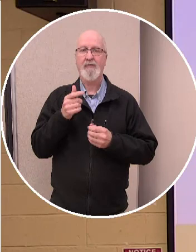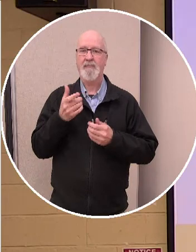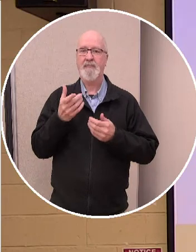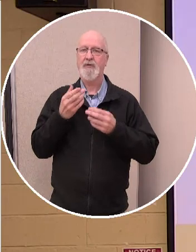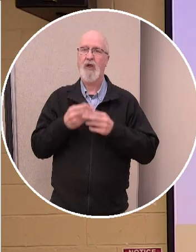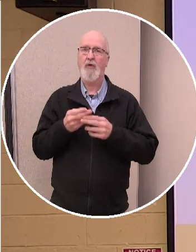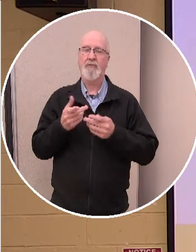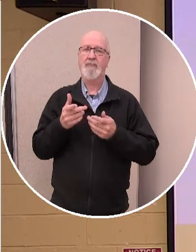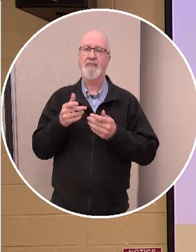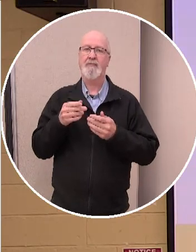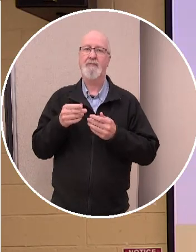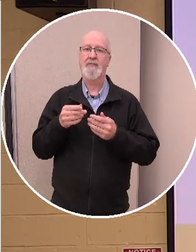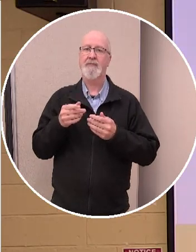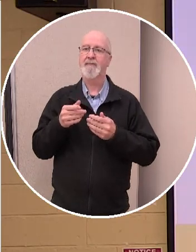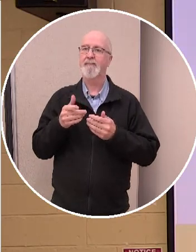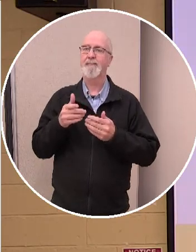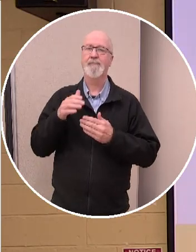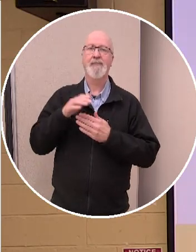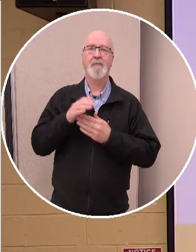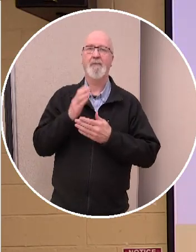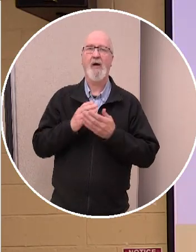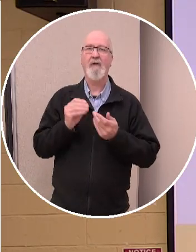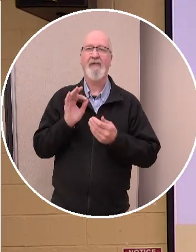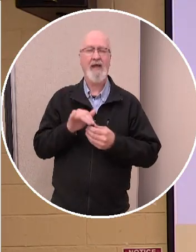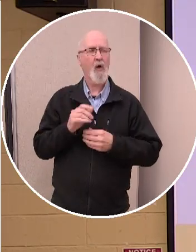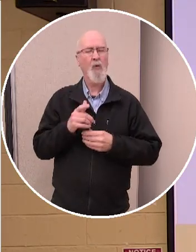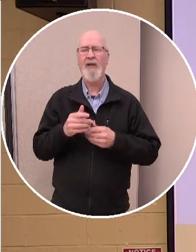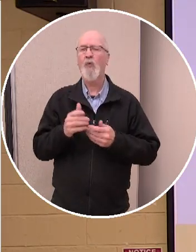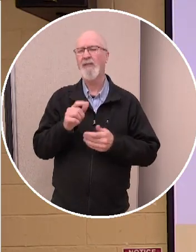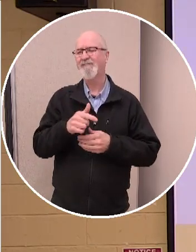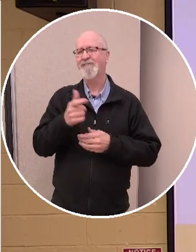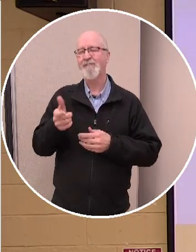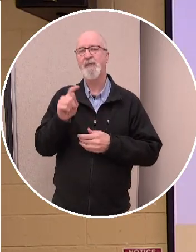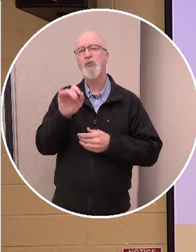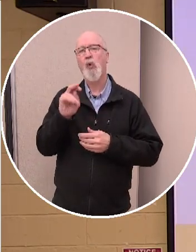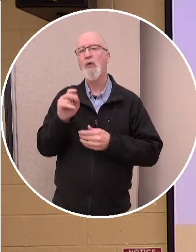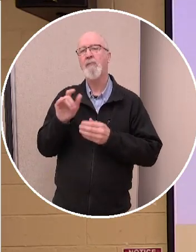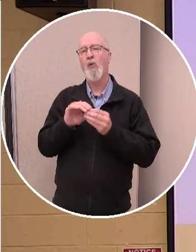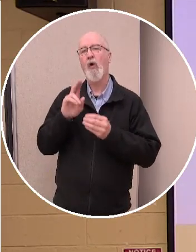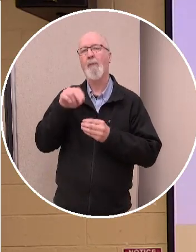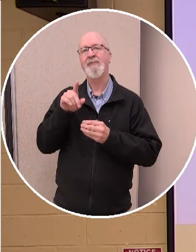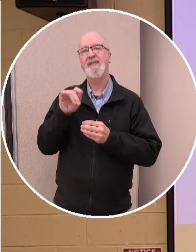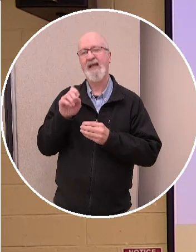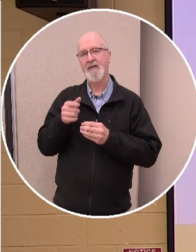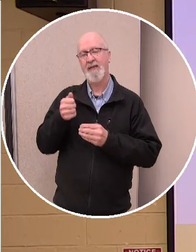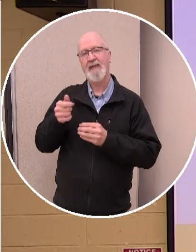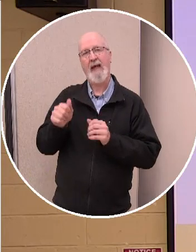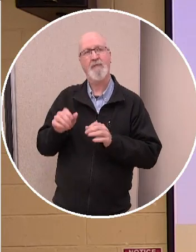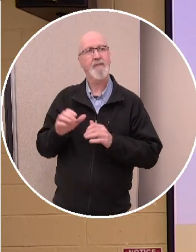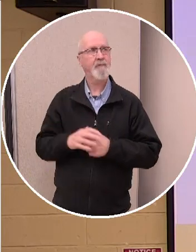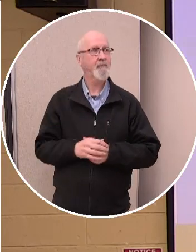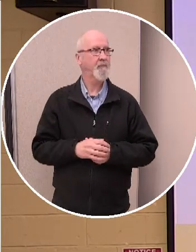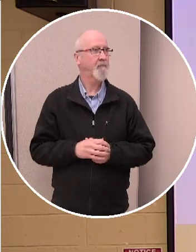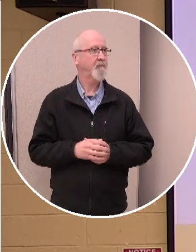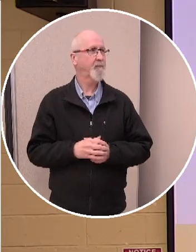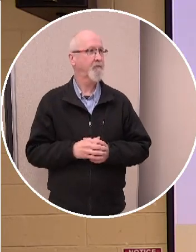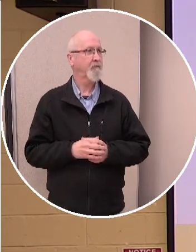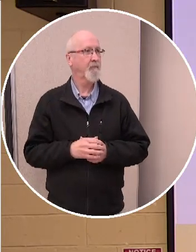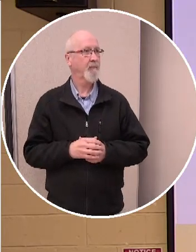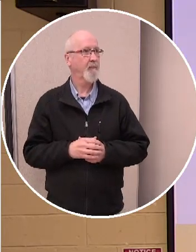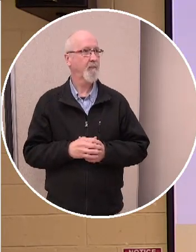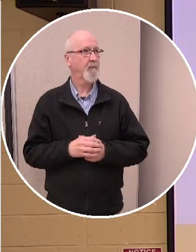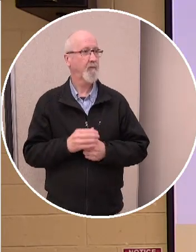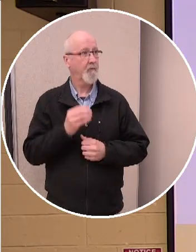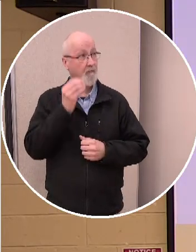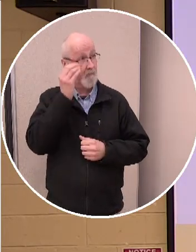highlighted component. So I'm going to turn over to Tony to give us an update on that. I'm going to defer to